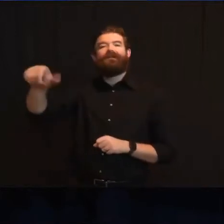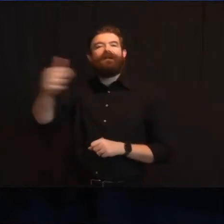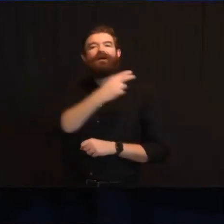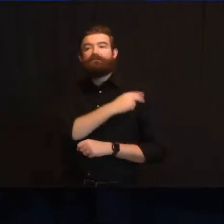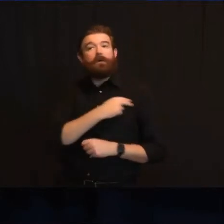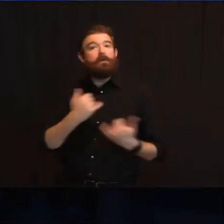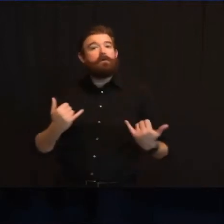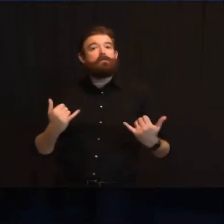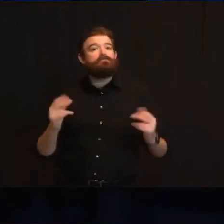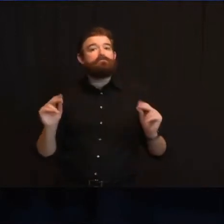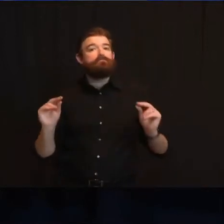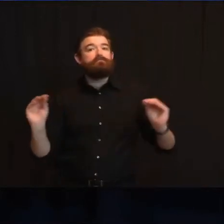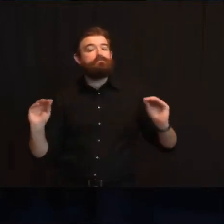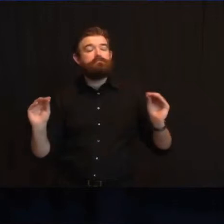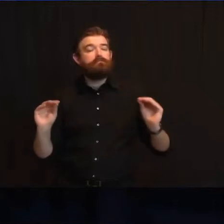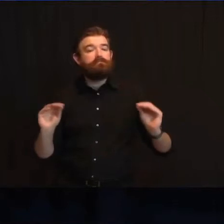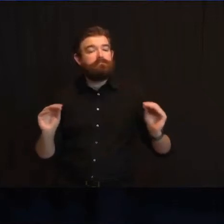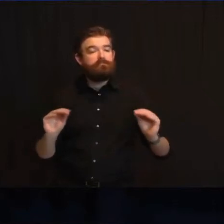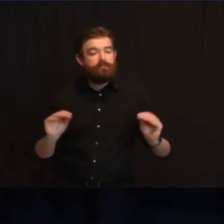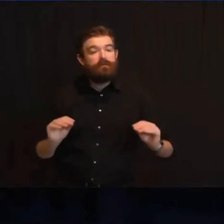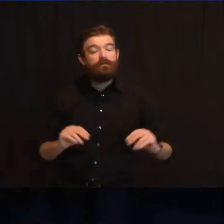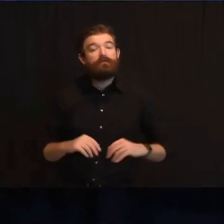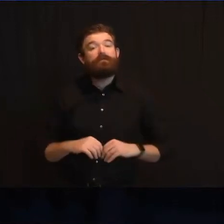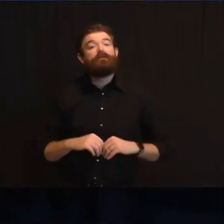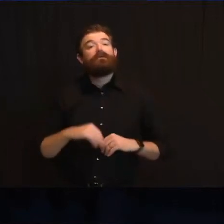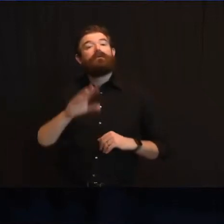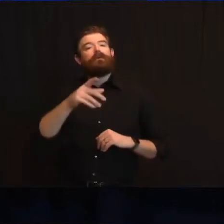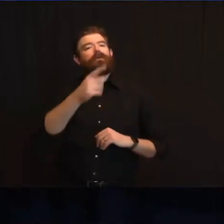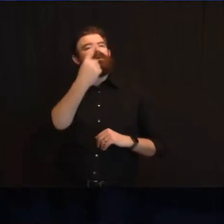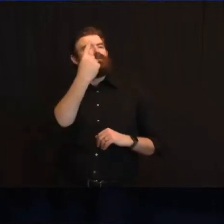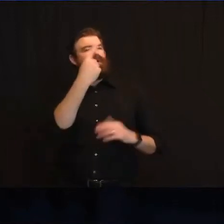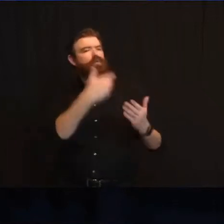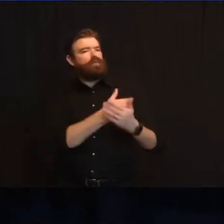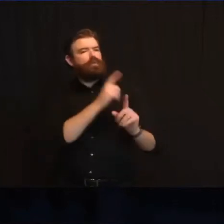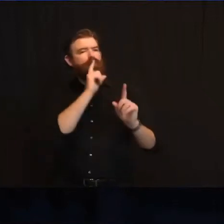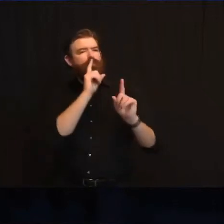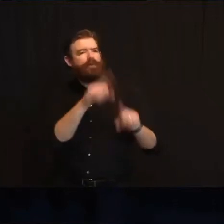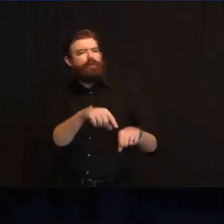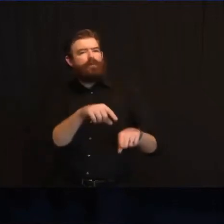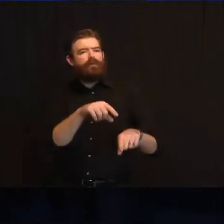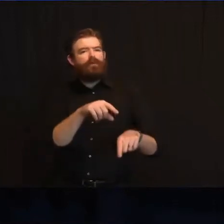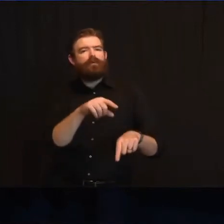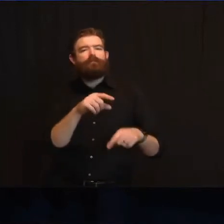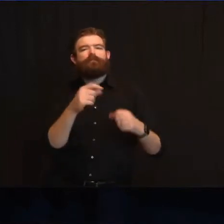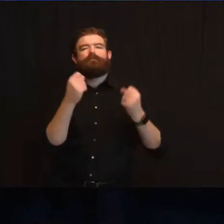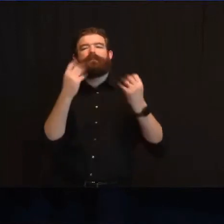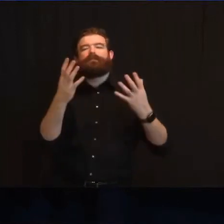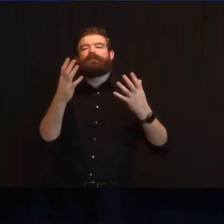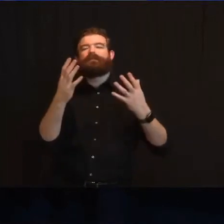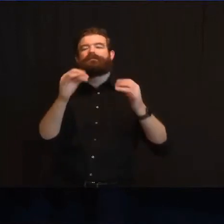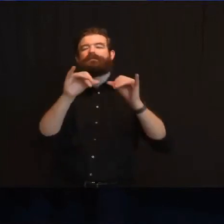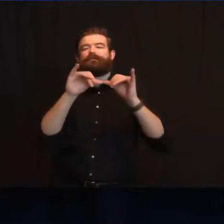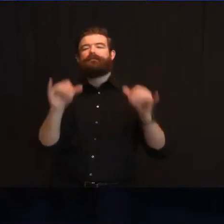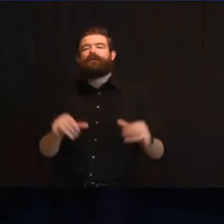of multisystem inflammatory syndrome in children. There are 65 total cases in the state.